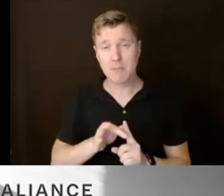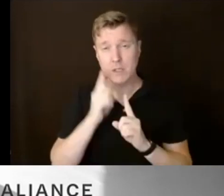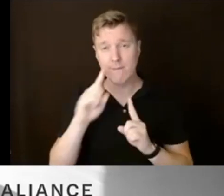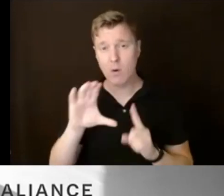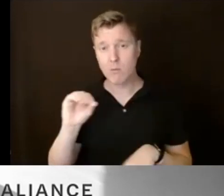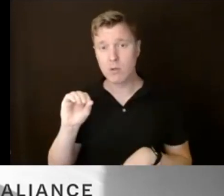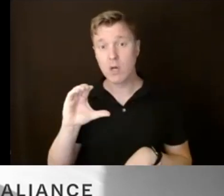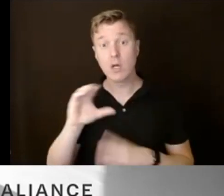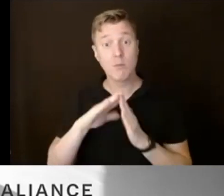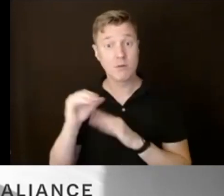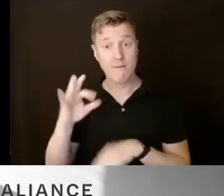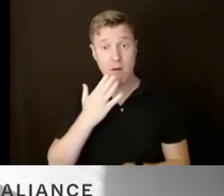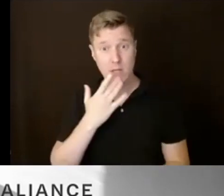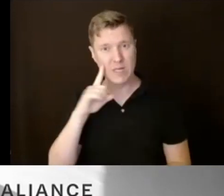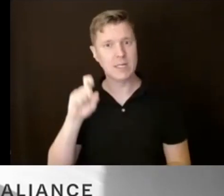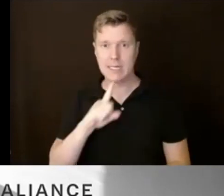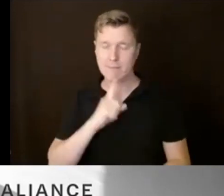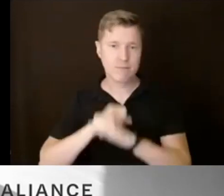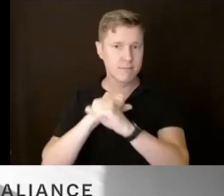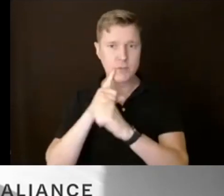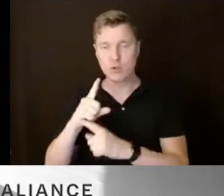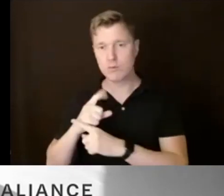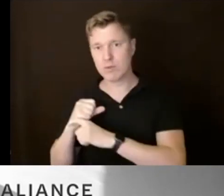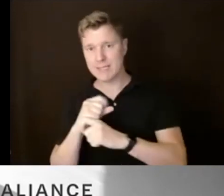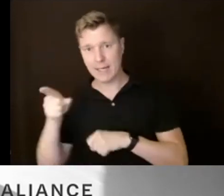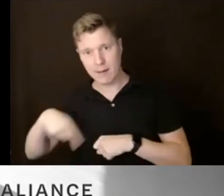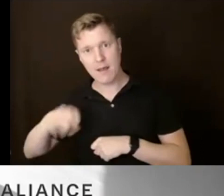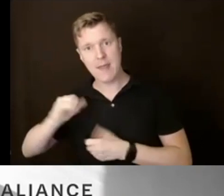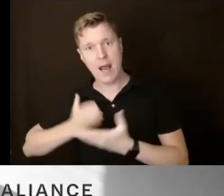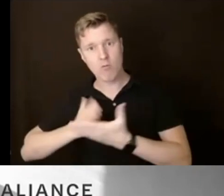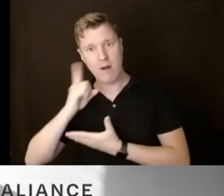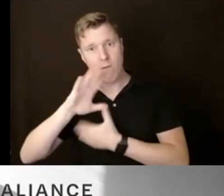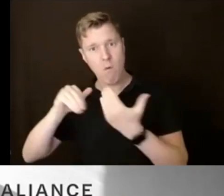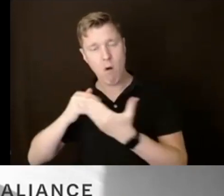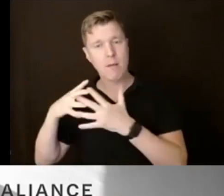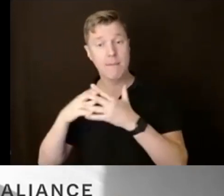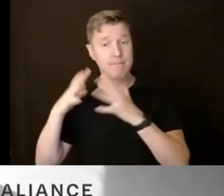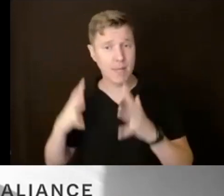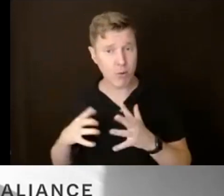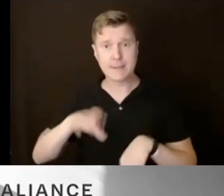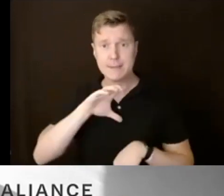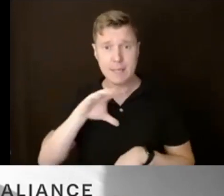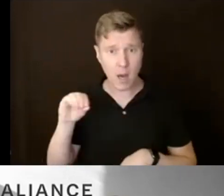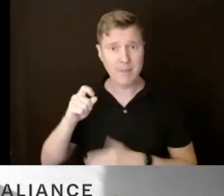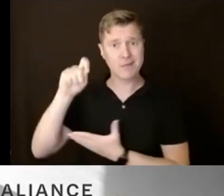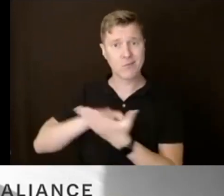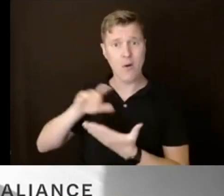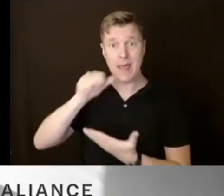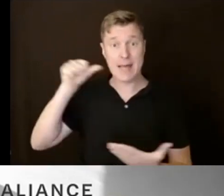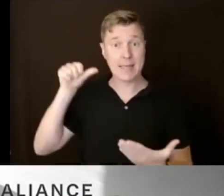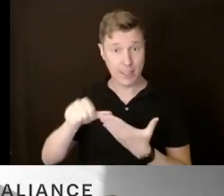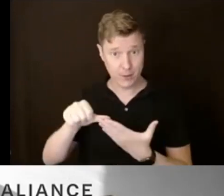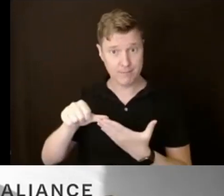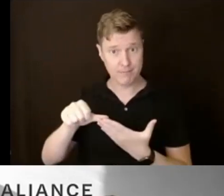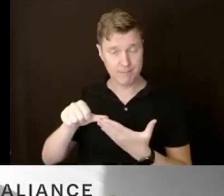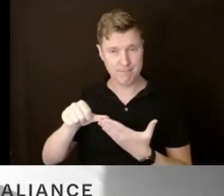color. We need federal protections to safeguard this fundamental right for all Americans, the companies wrote in the letter.